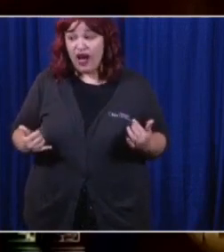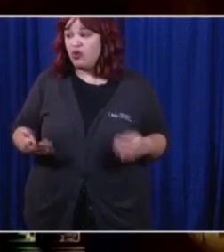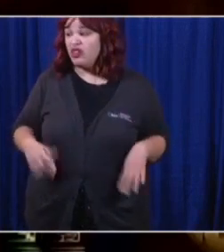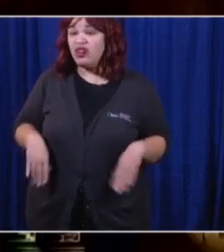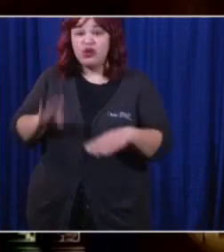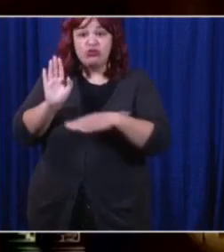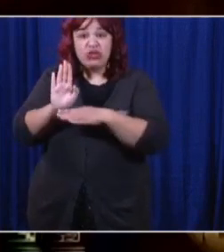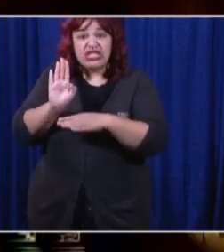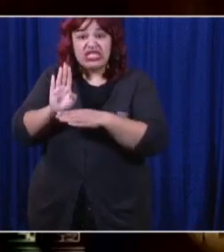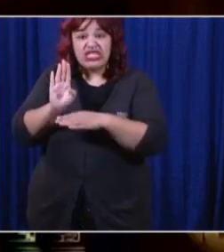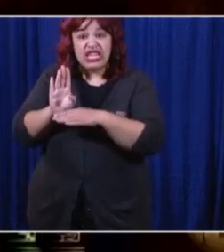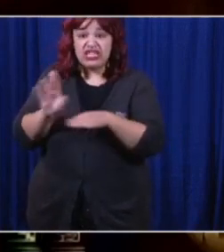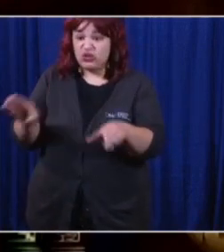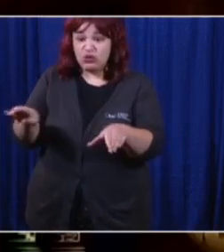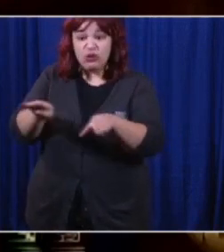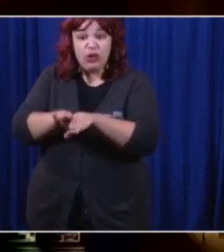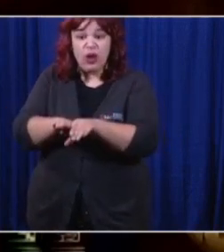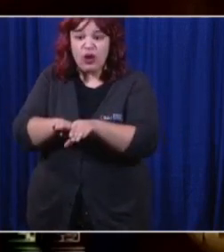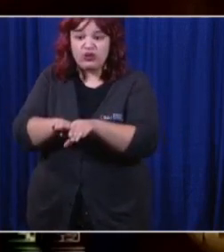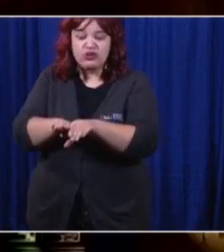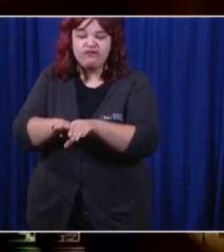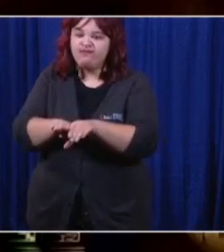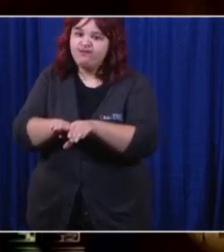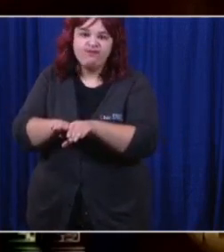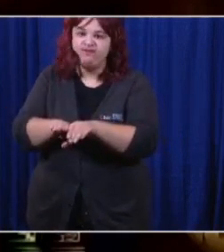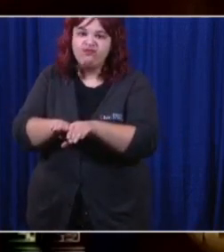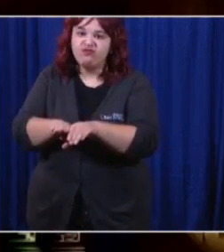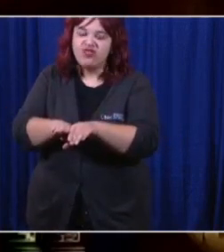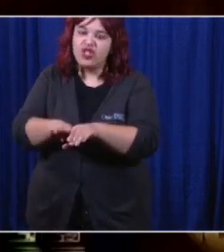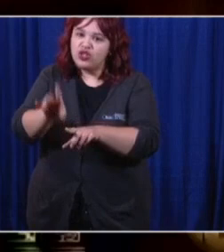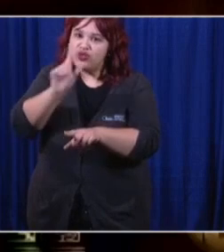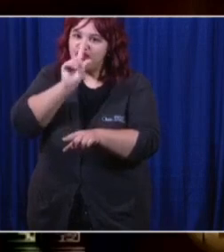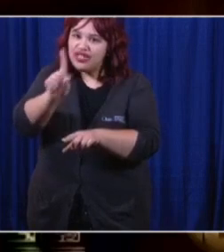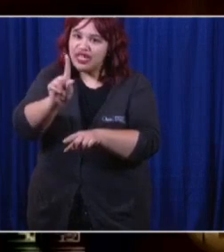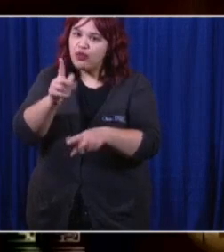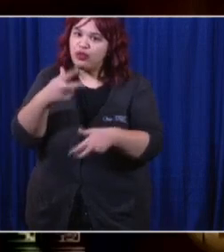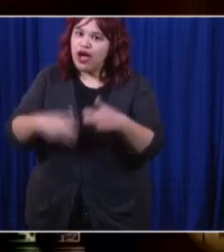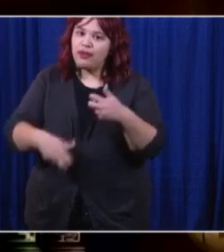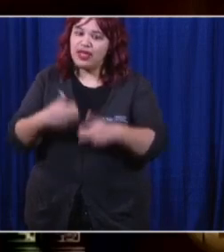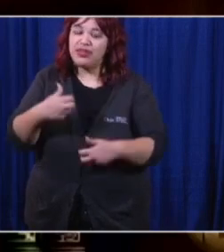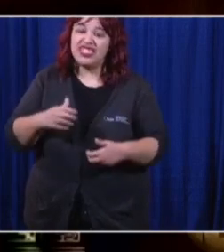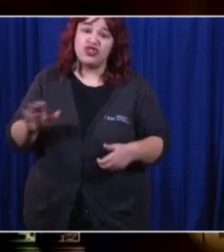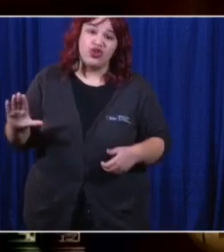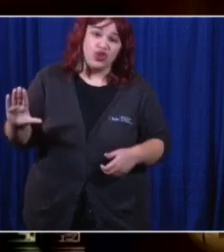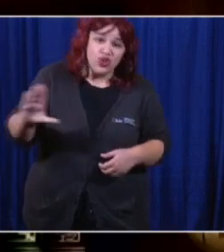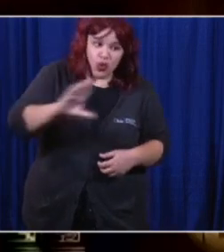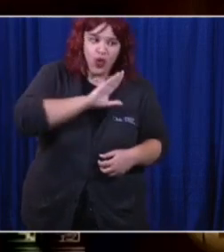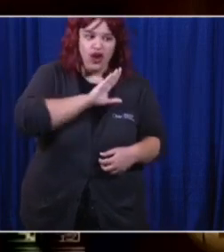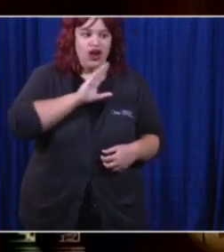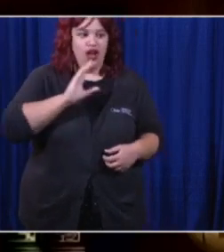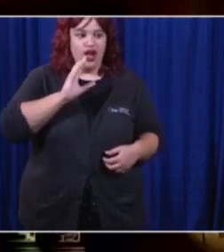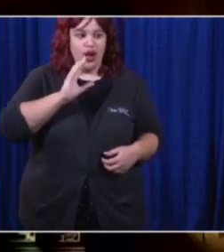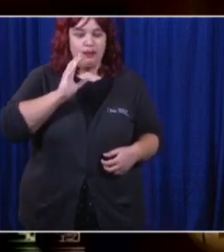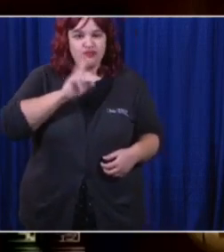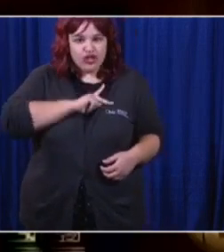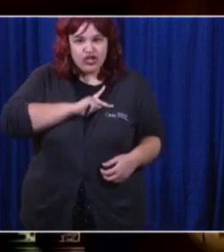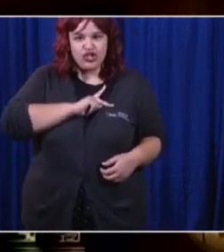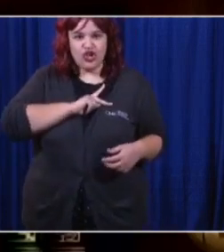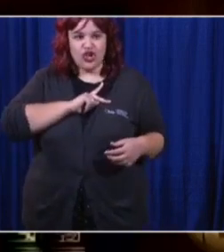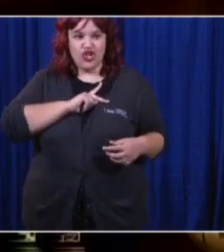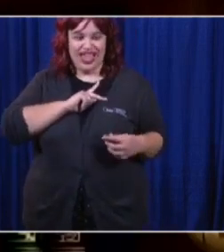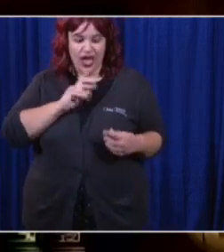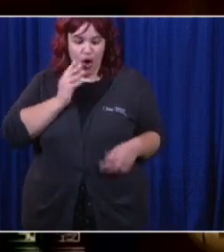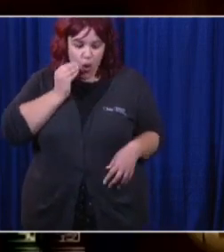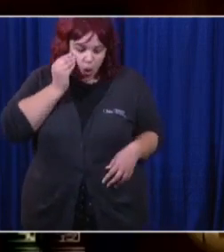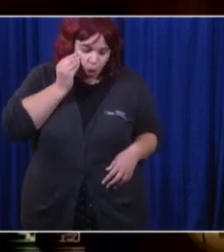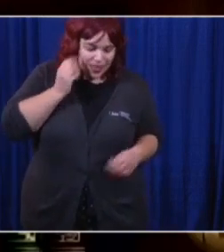personal behavior and activities in your personal life. In fact, I've been on calls with school district leadership from different parts of the